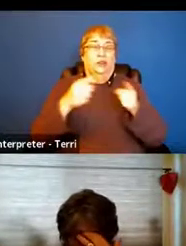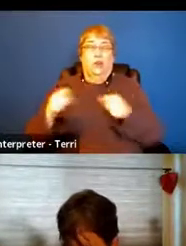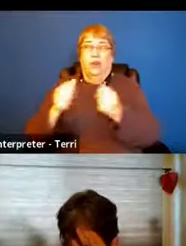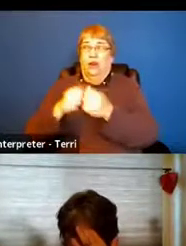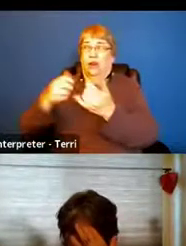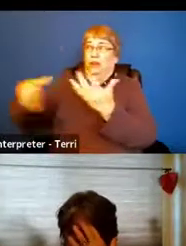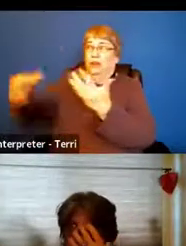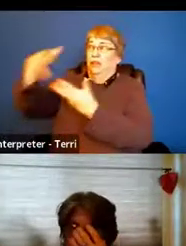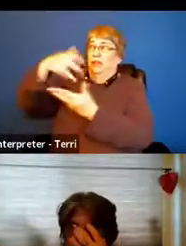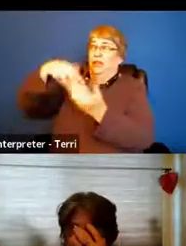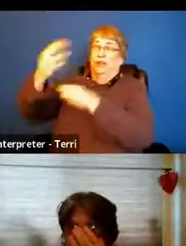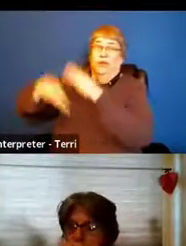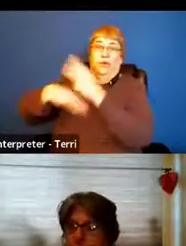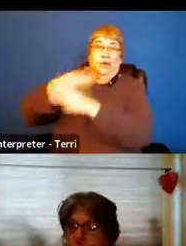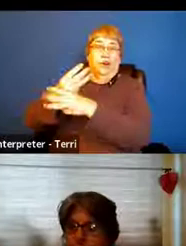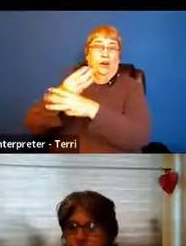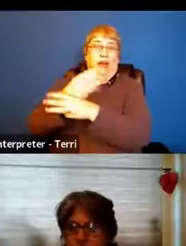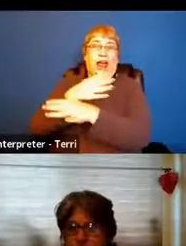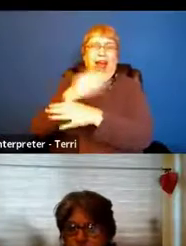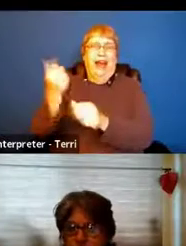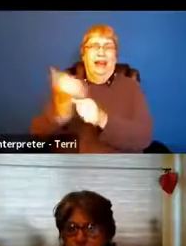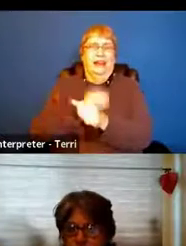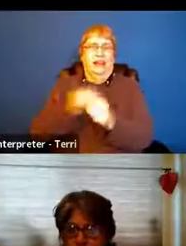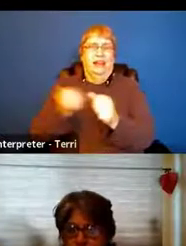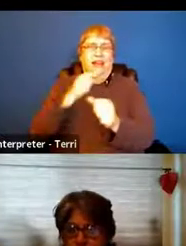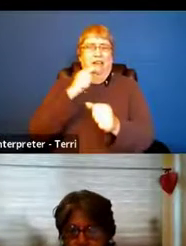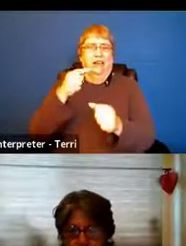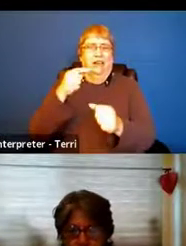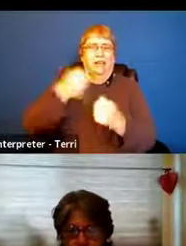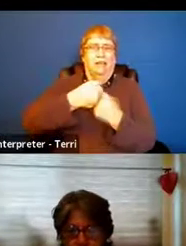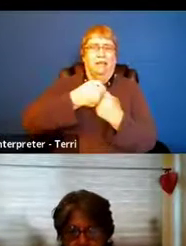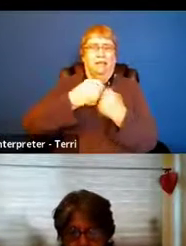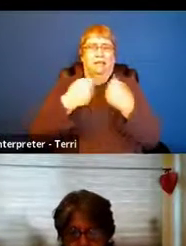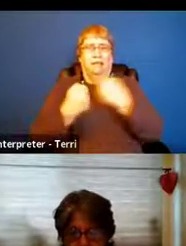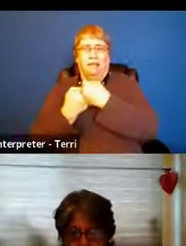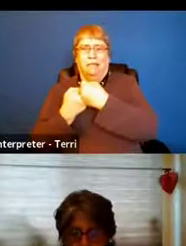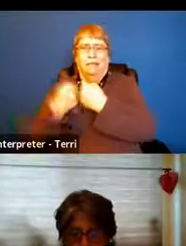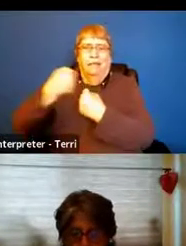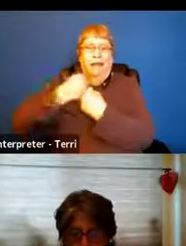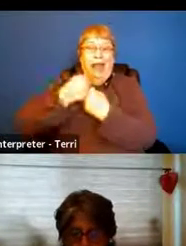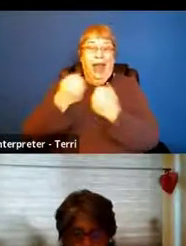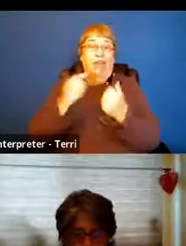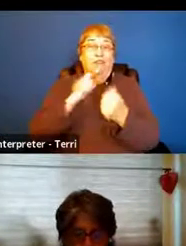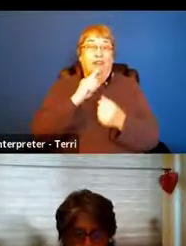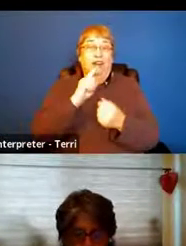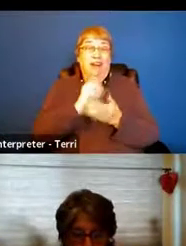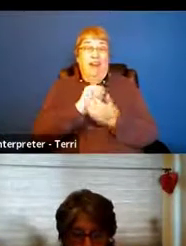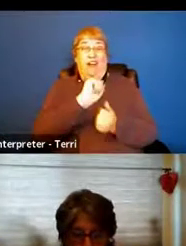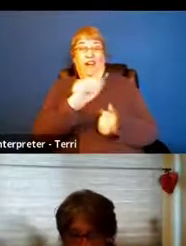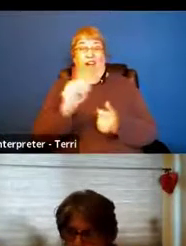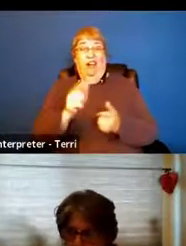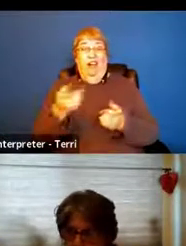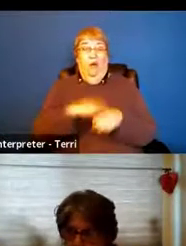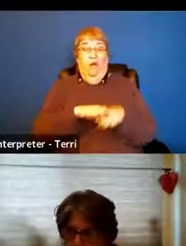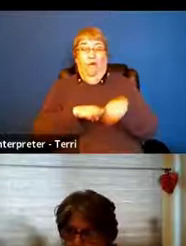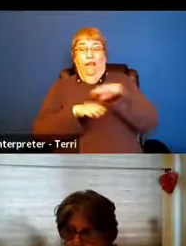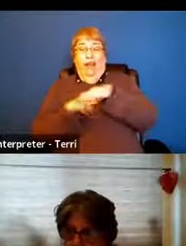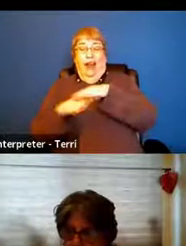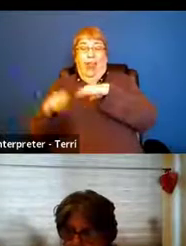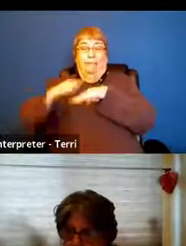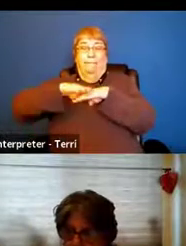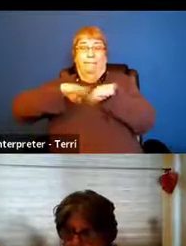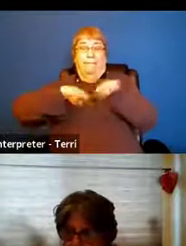society. And all of these things really impact one another and overlap. In fact, it's kind of hard to tease them